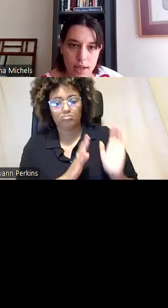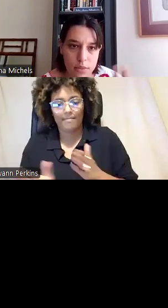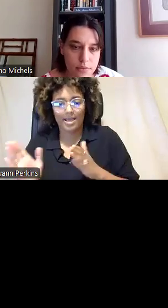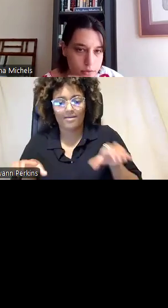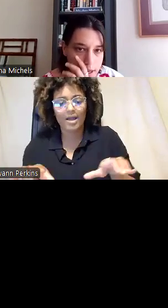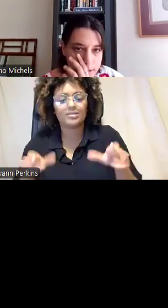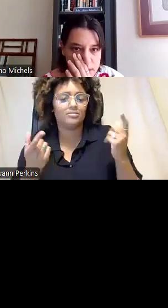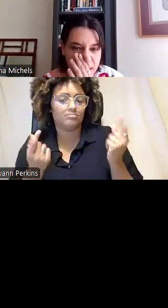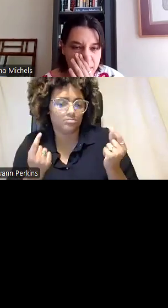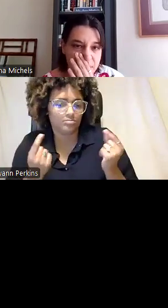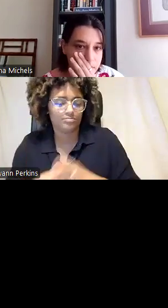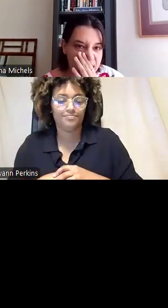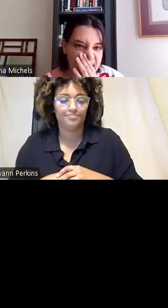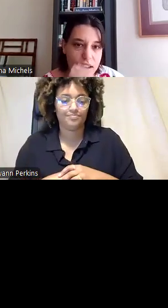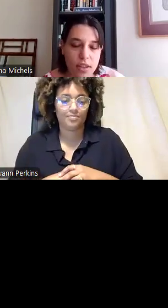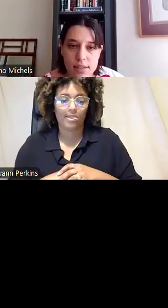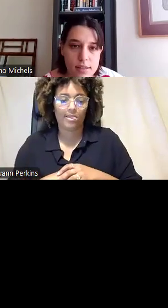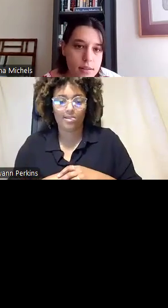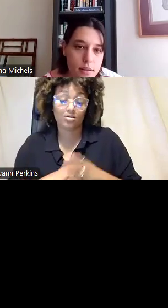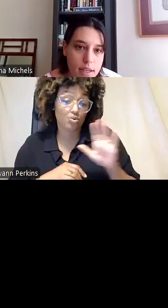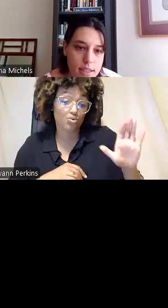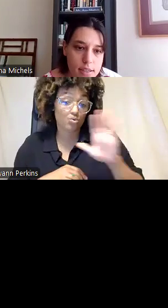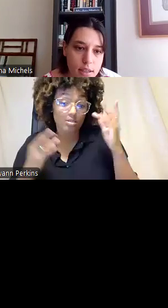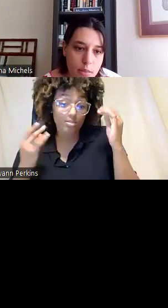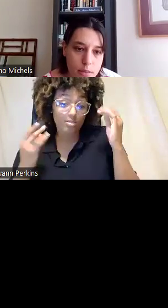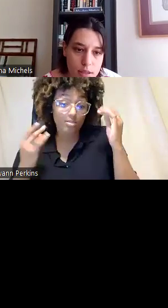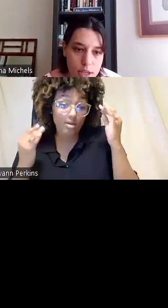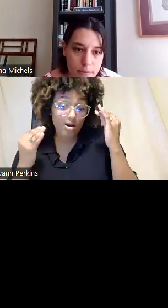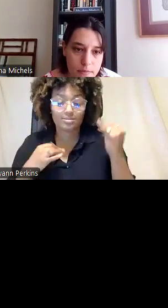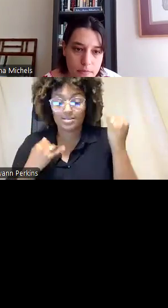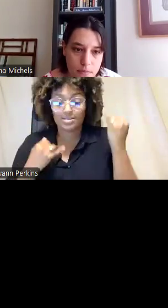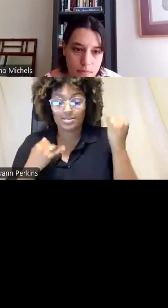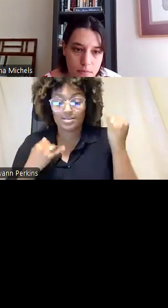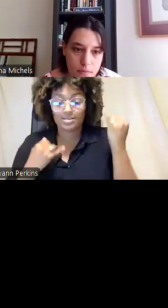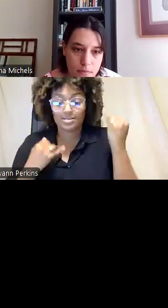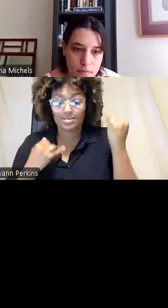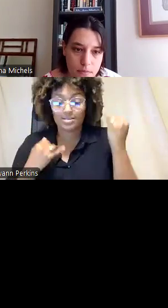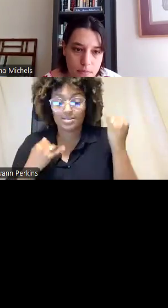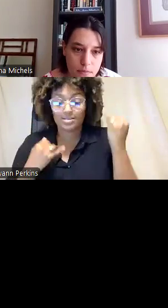And again, please feel free to pop any thoughts, ideas that come up into the chat.